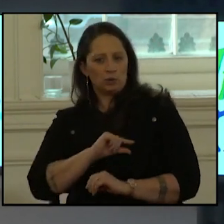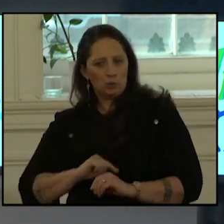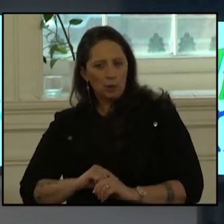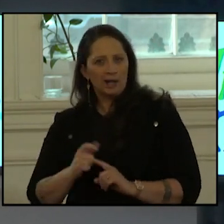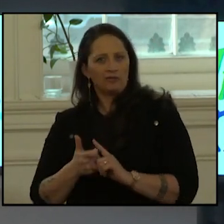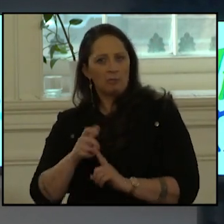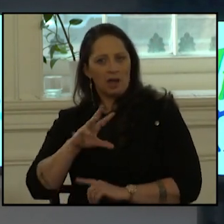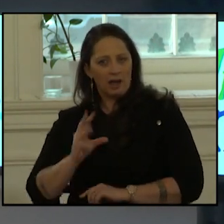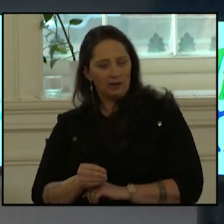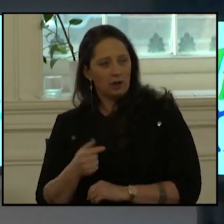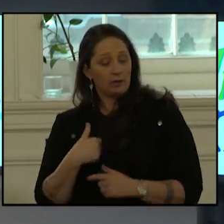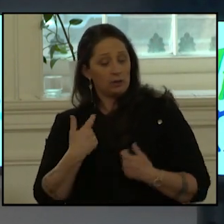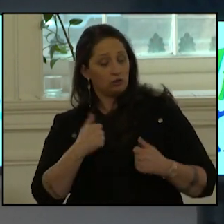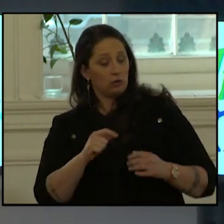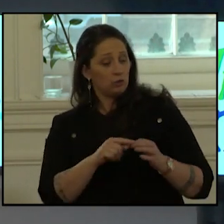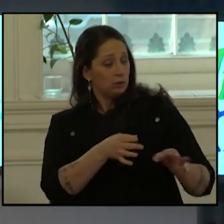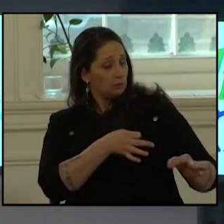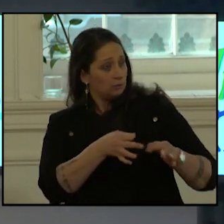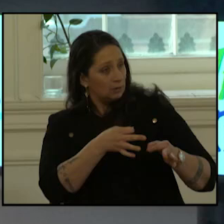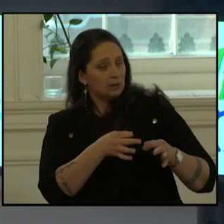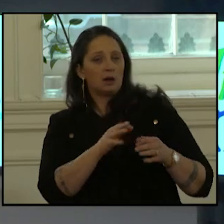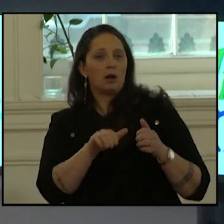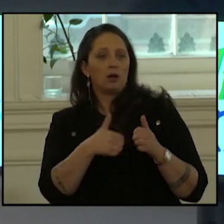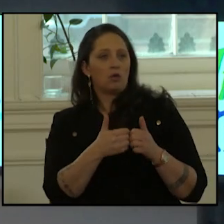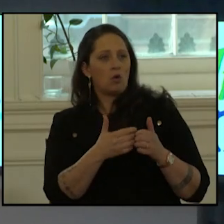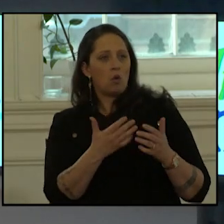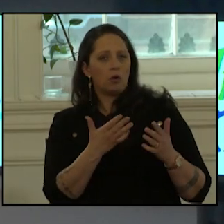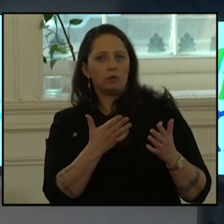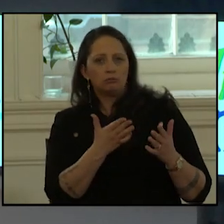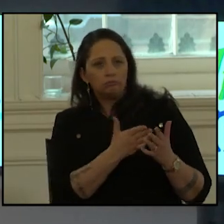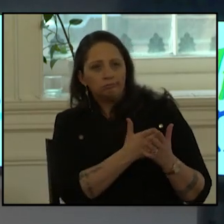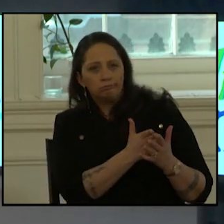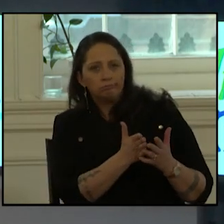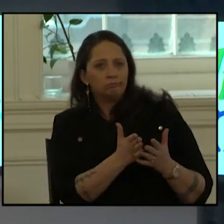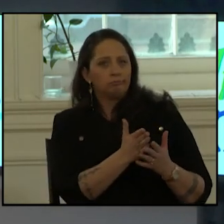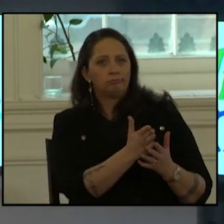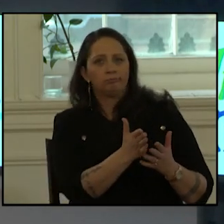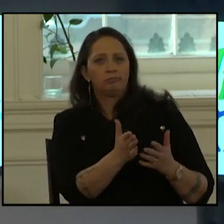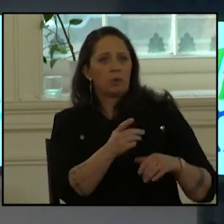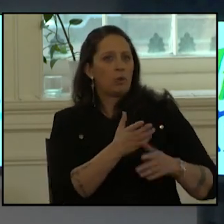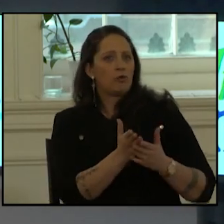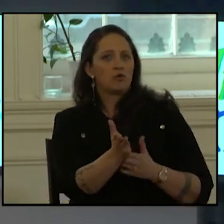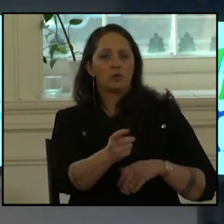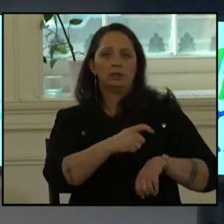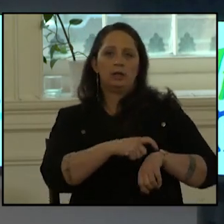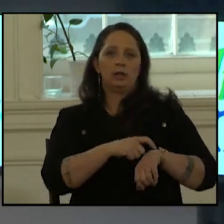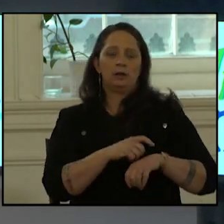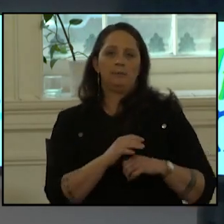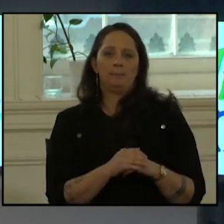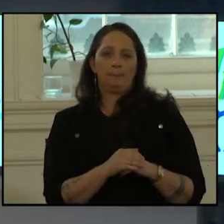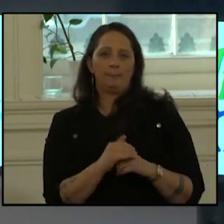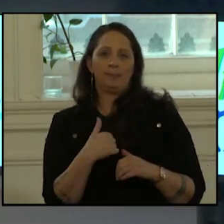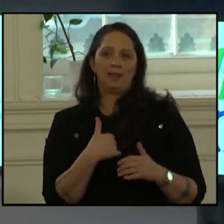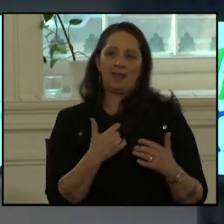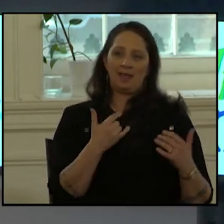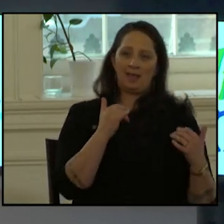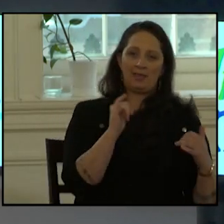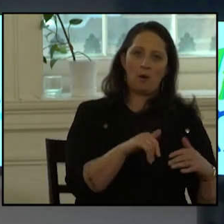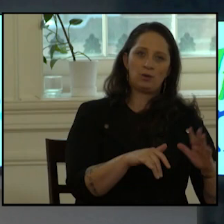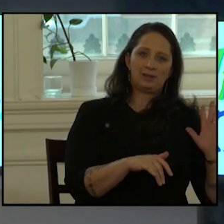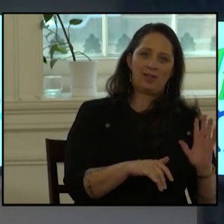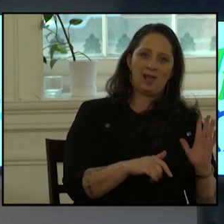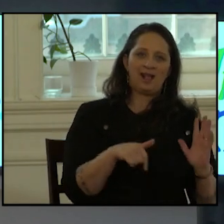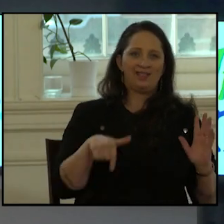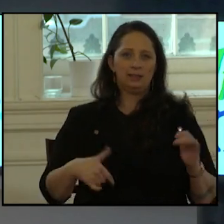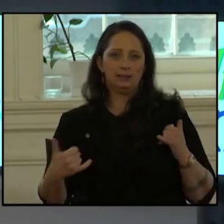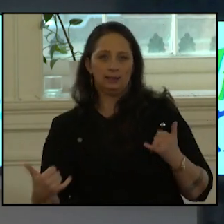try to explain the whole pathway. I get this, that was then, this was not, this is